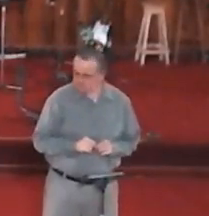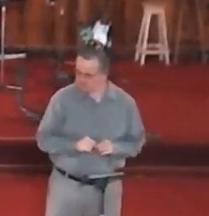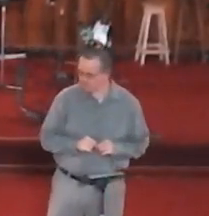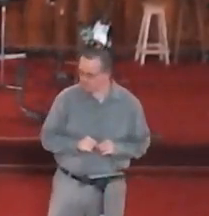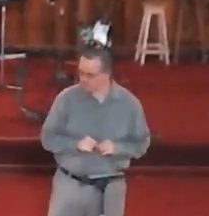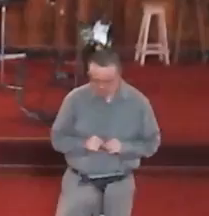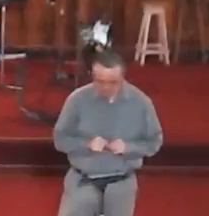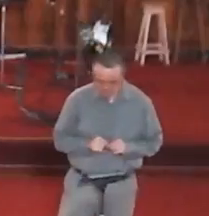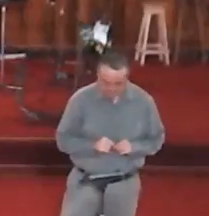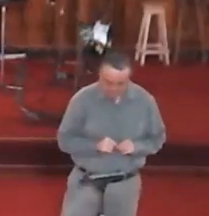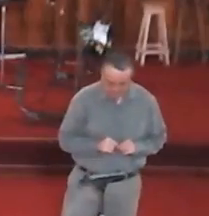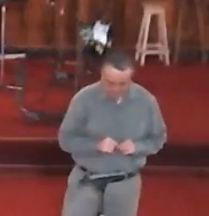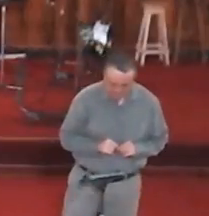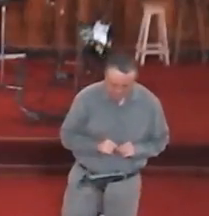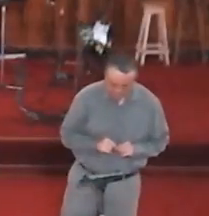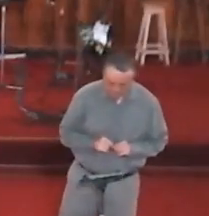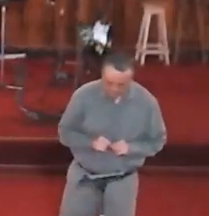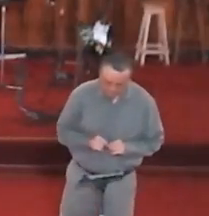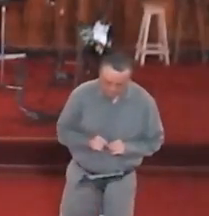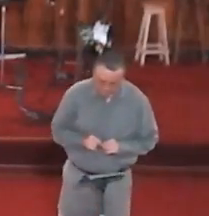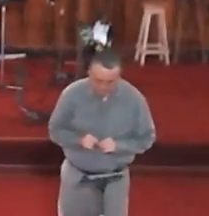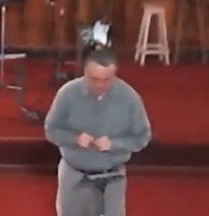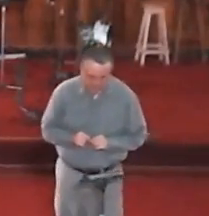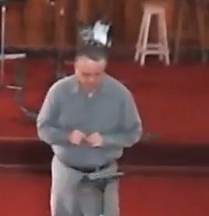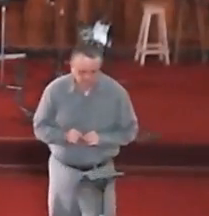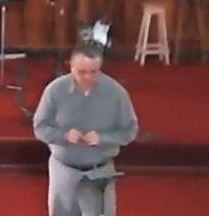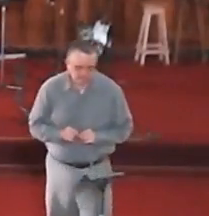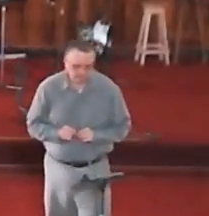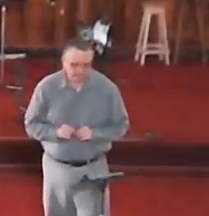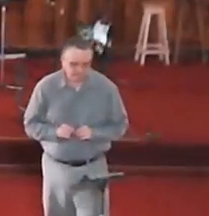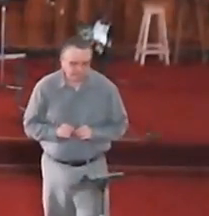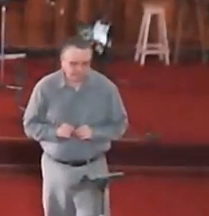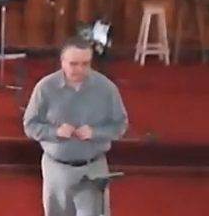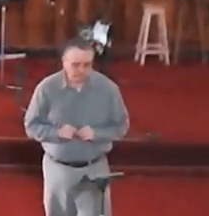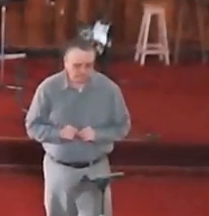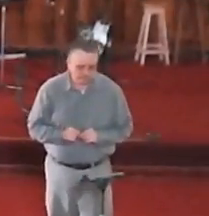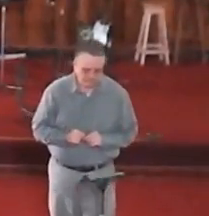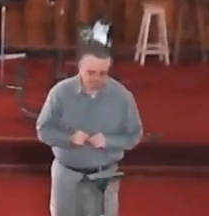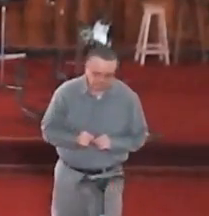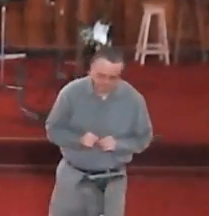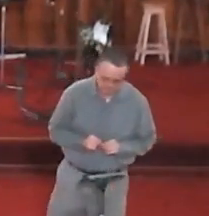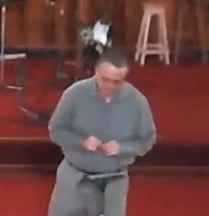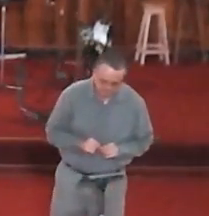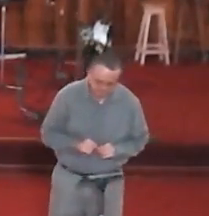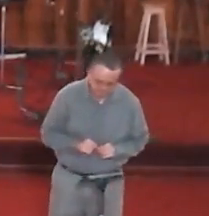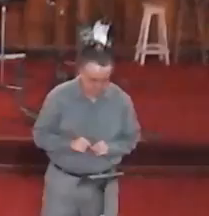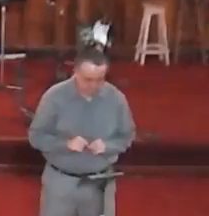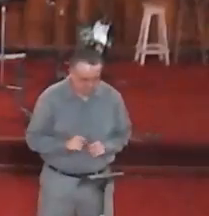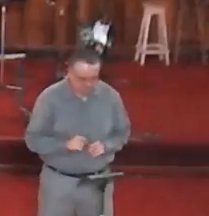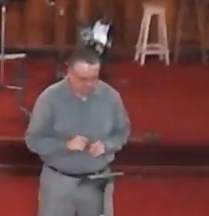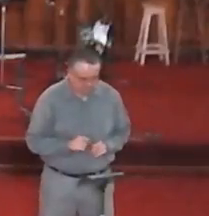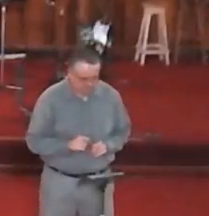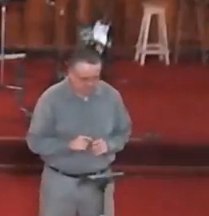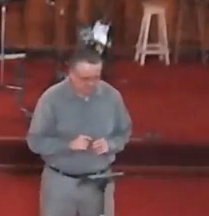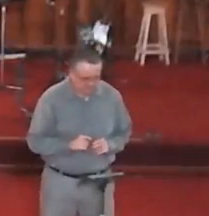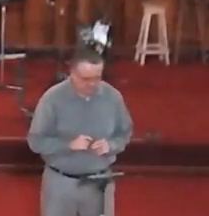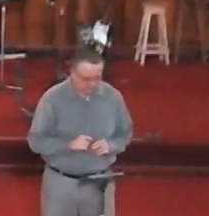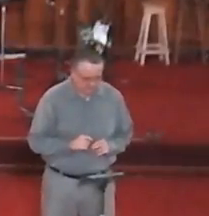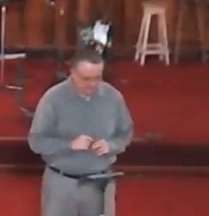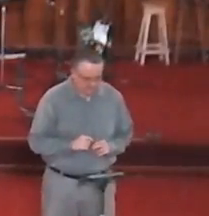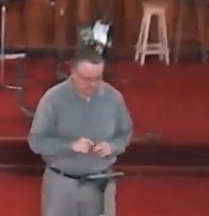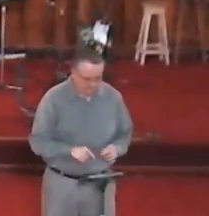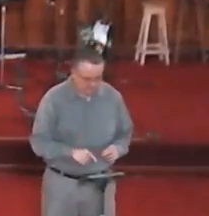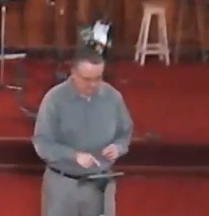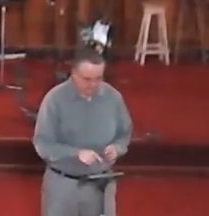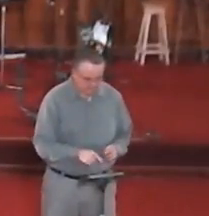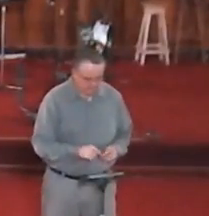is in Deuteronomy 30, verse 19, Moses said, this day I call the heavens and the earth as witnesses against you, that I